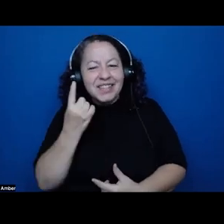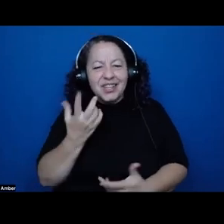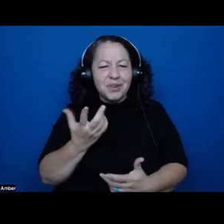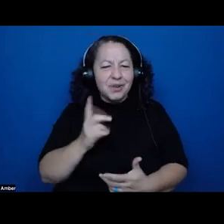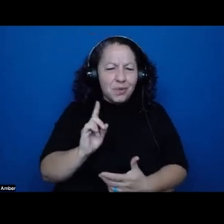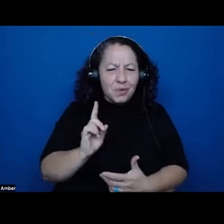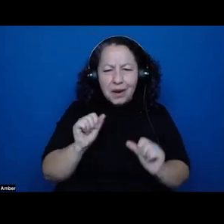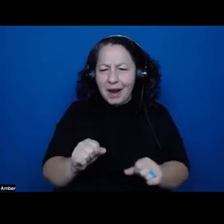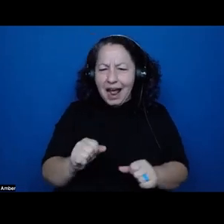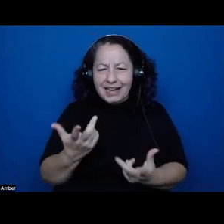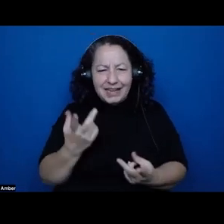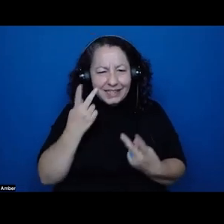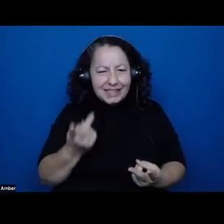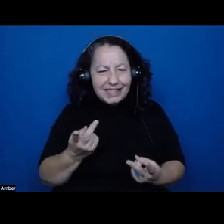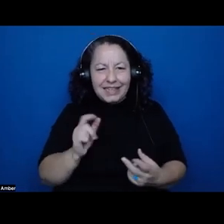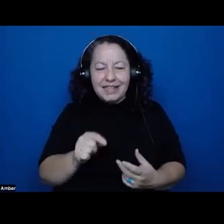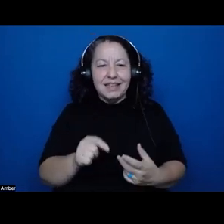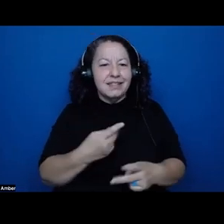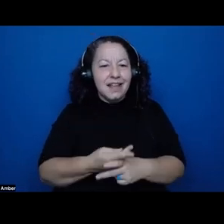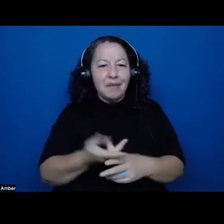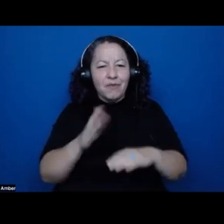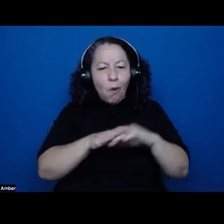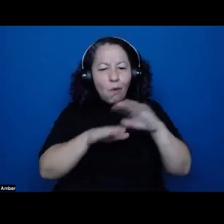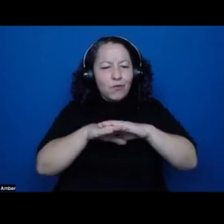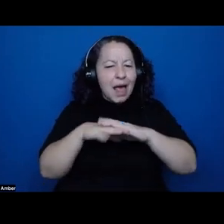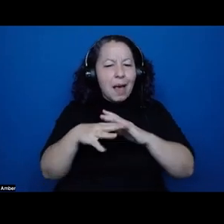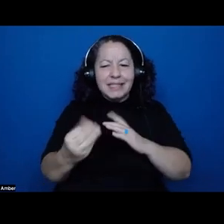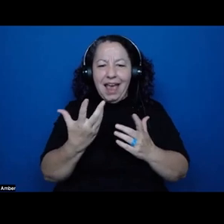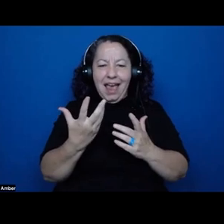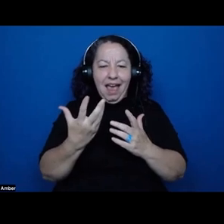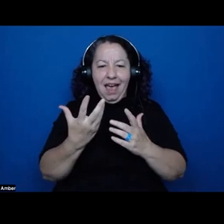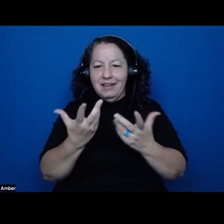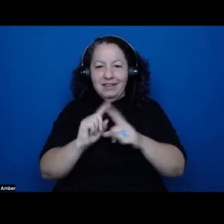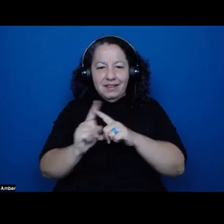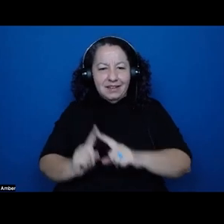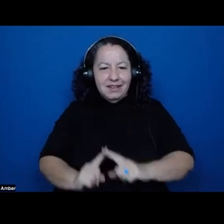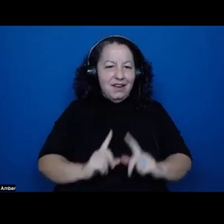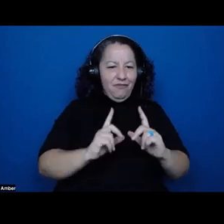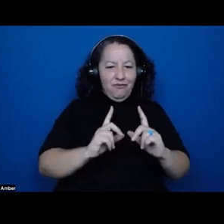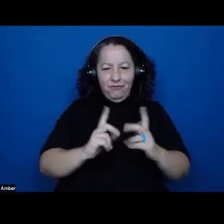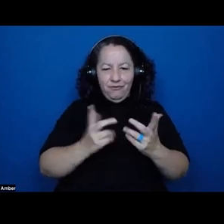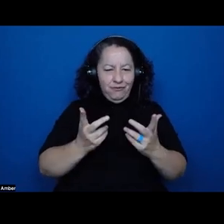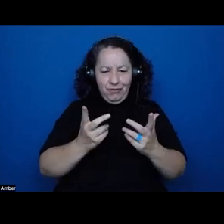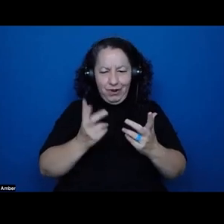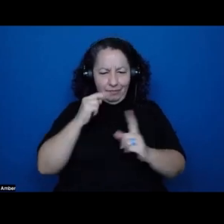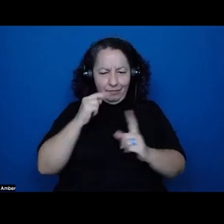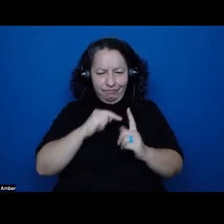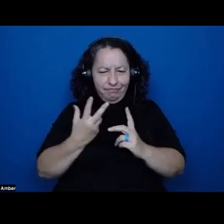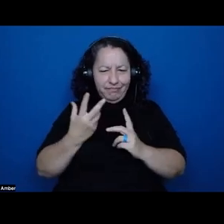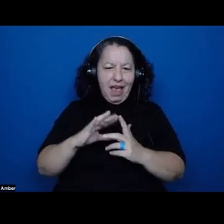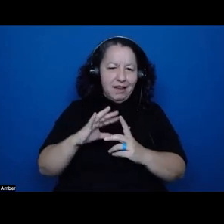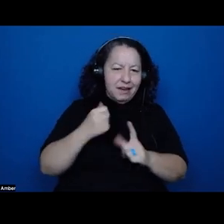see these kind of overlaps and intersections of Sāmoan culture and then disability